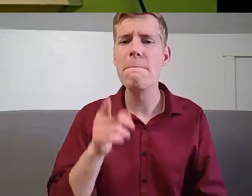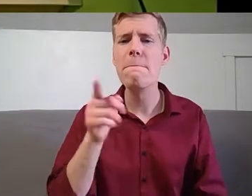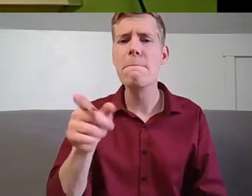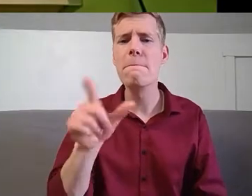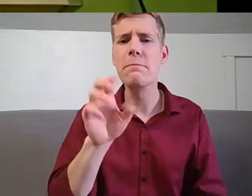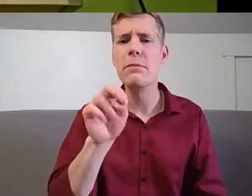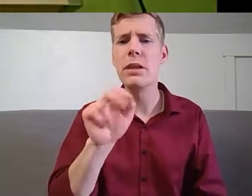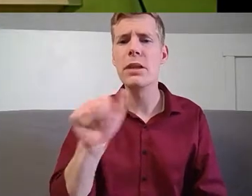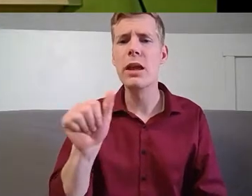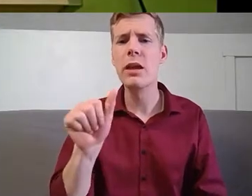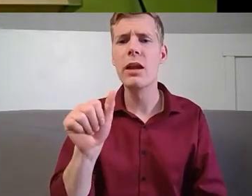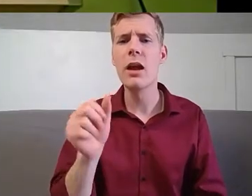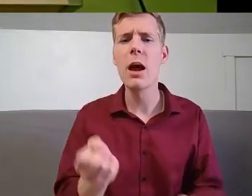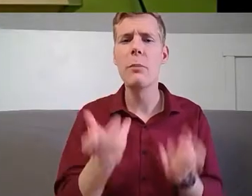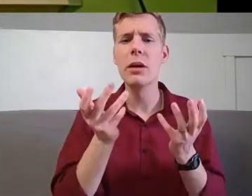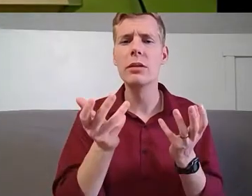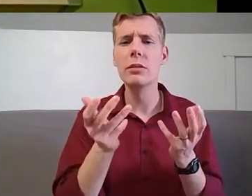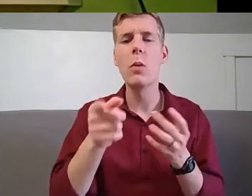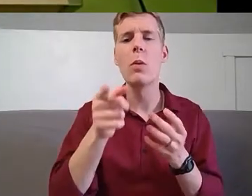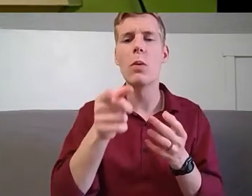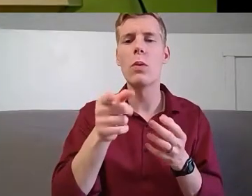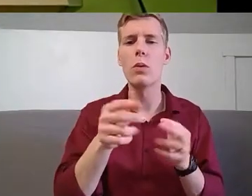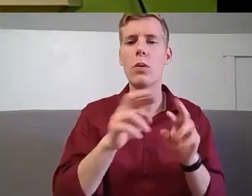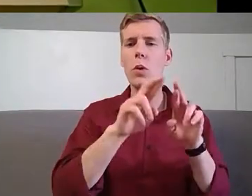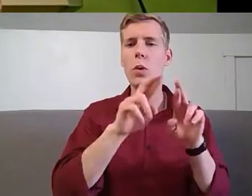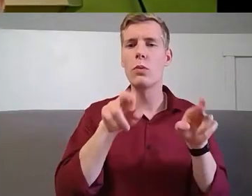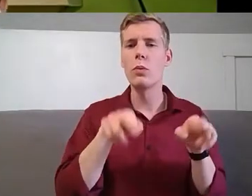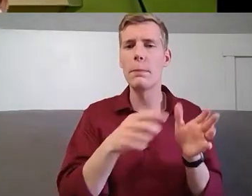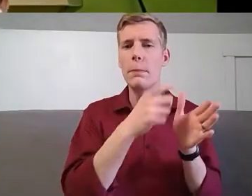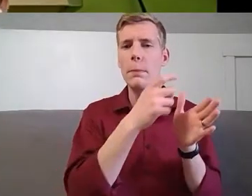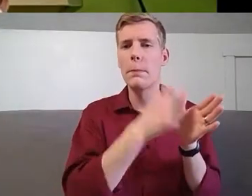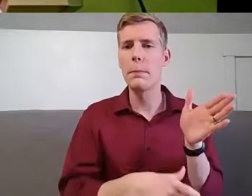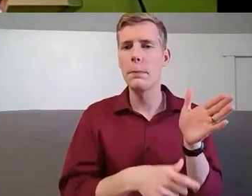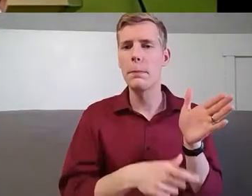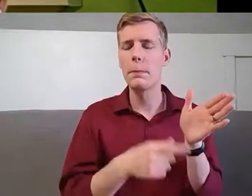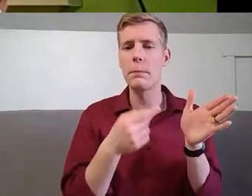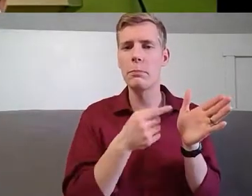Lena, how much whipping cream? The recipe is actually on the